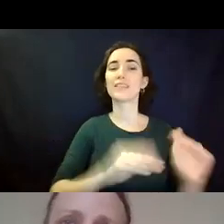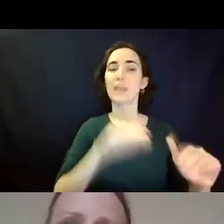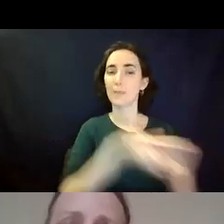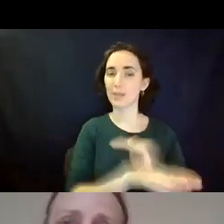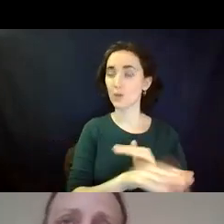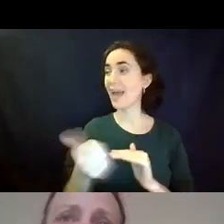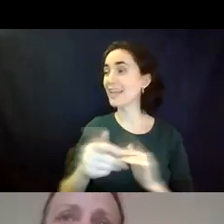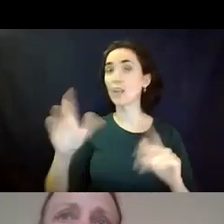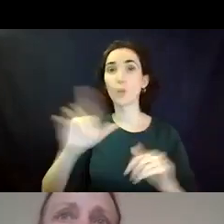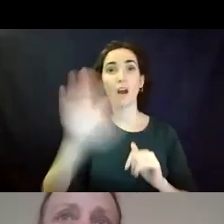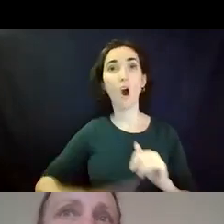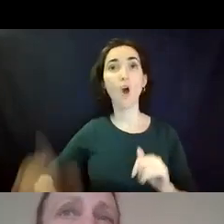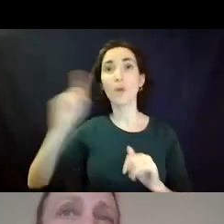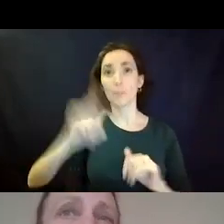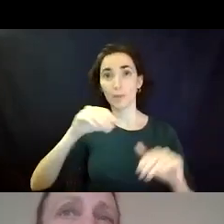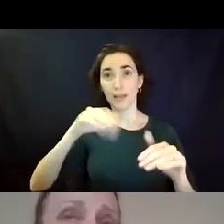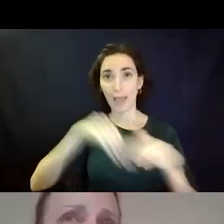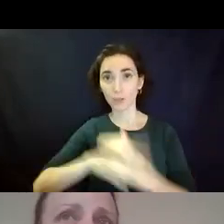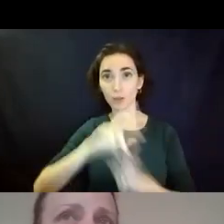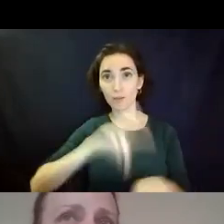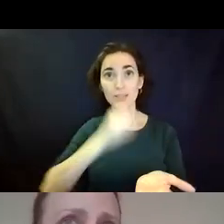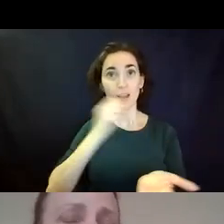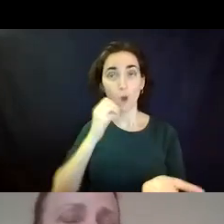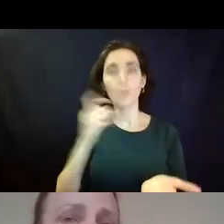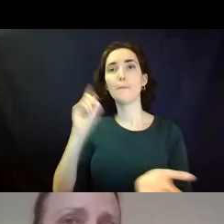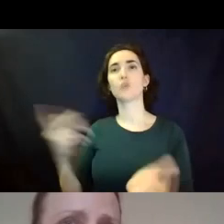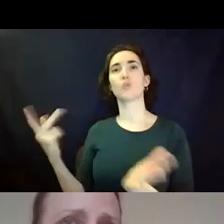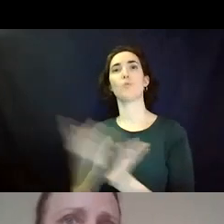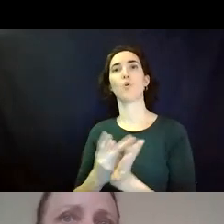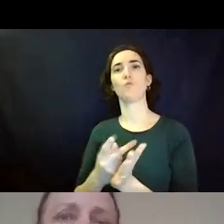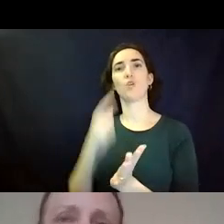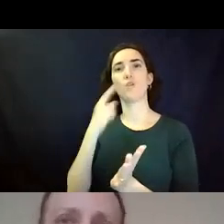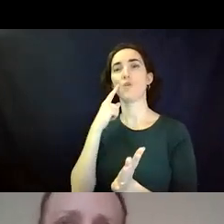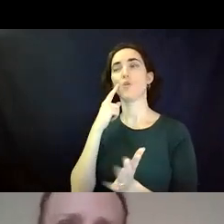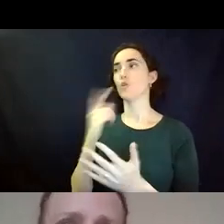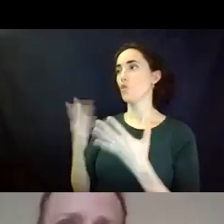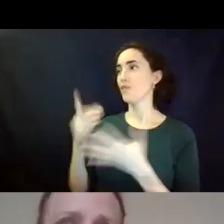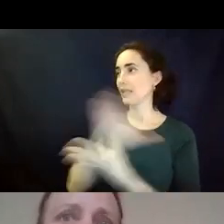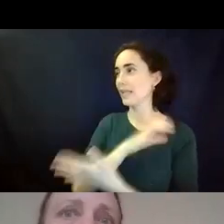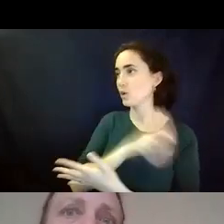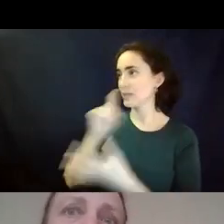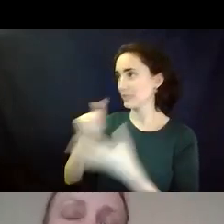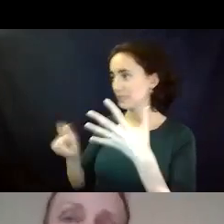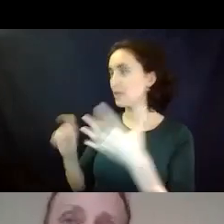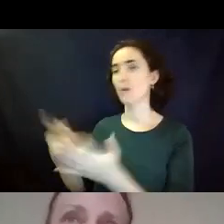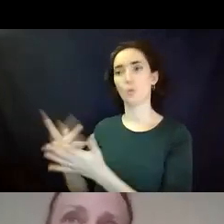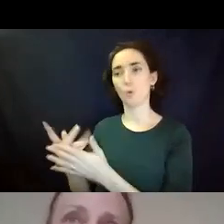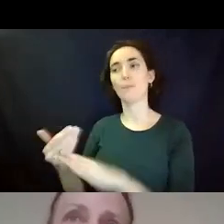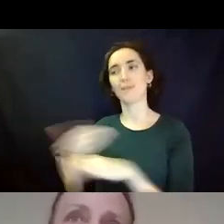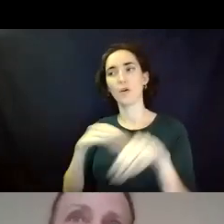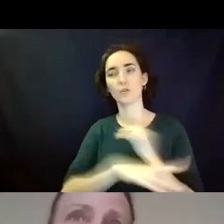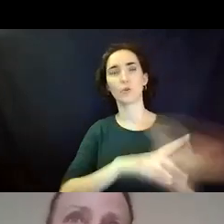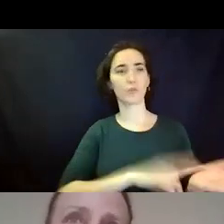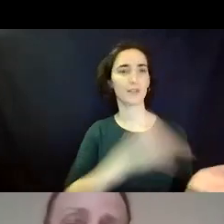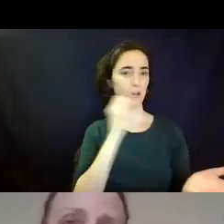in Louisiana has to be approved for the clinical need for those services prior to entry. And in